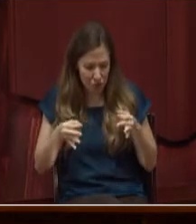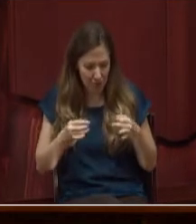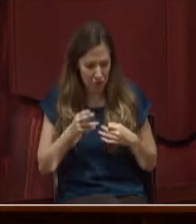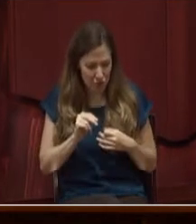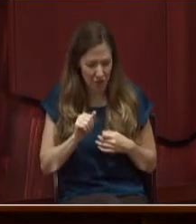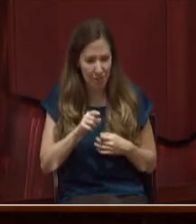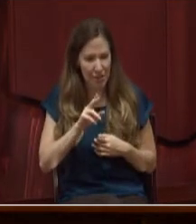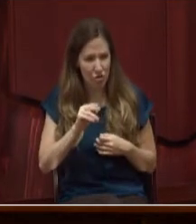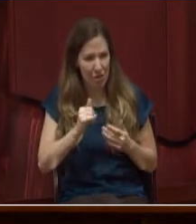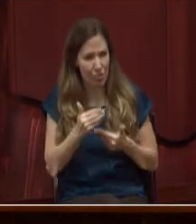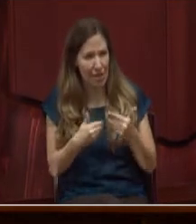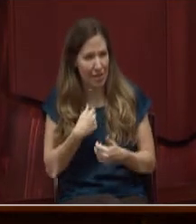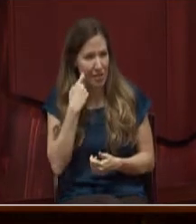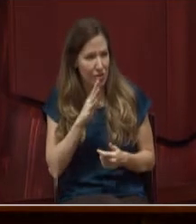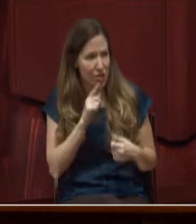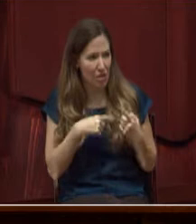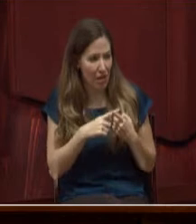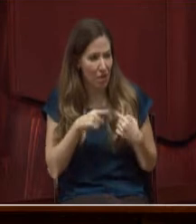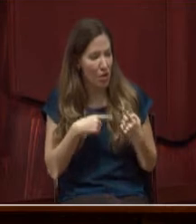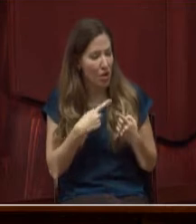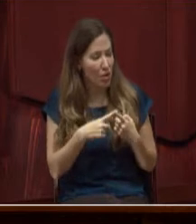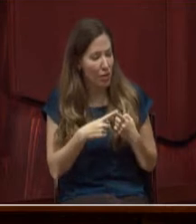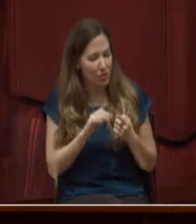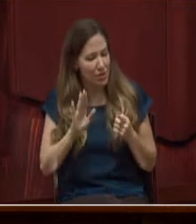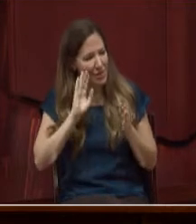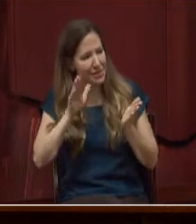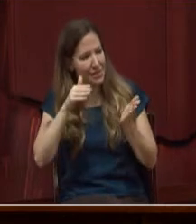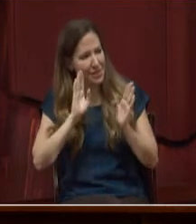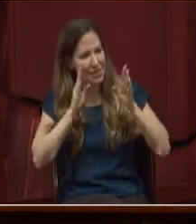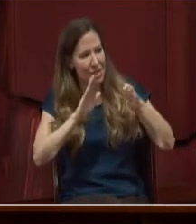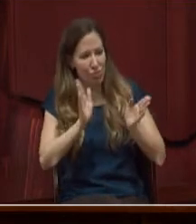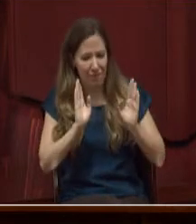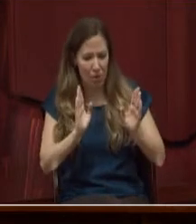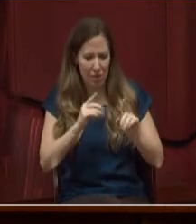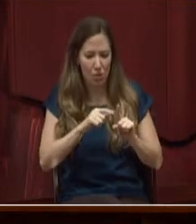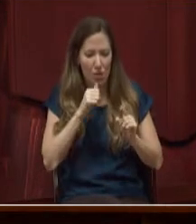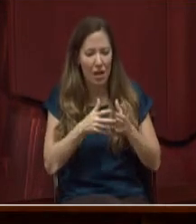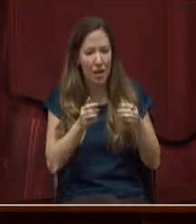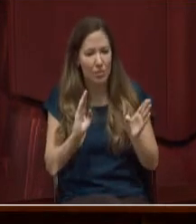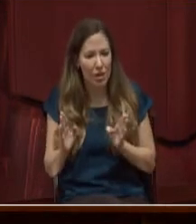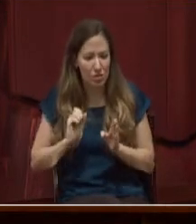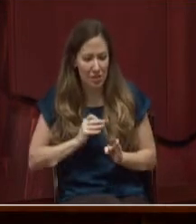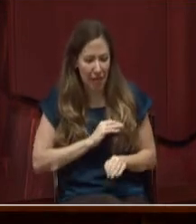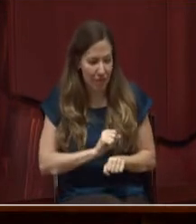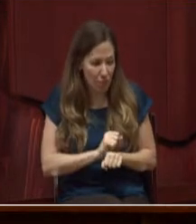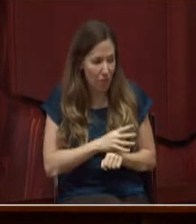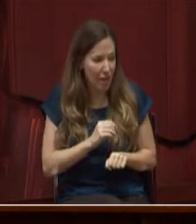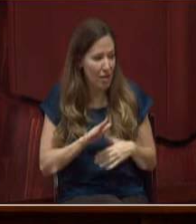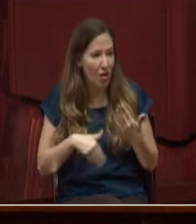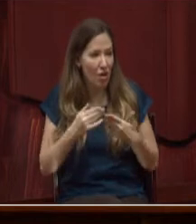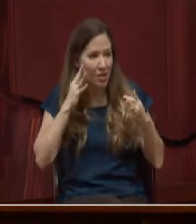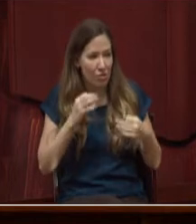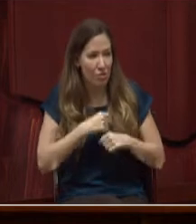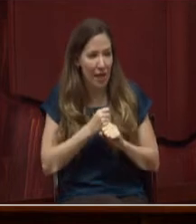administration process that I talked about, where it was no central focus, that there was not a lot of preparation of staff work, and often decisions were made more or